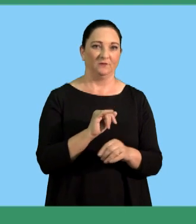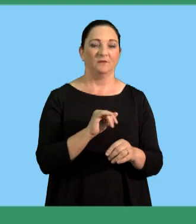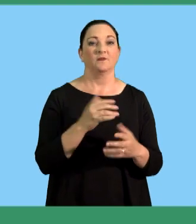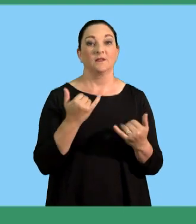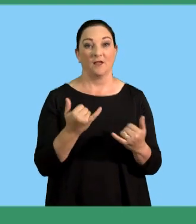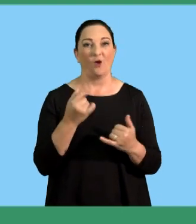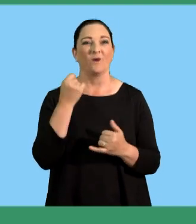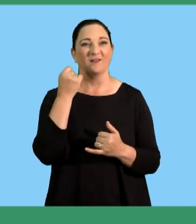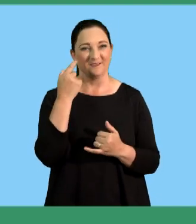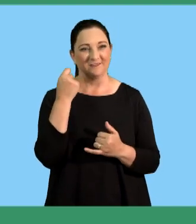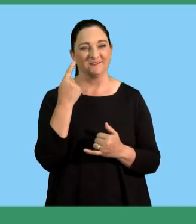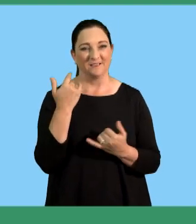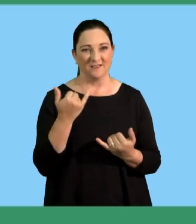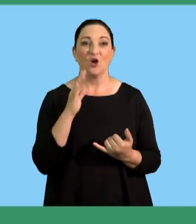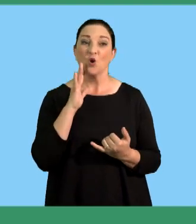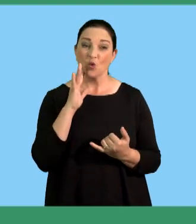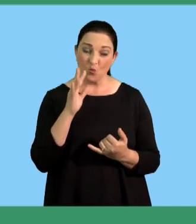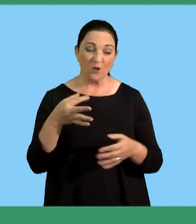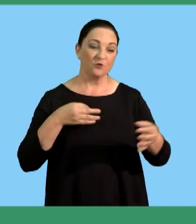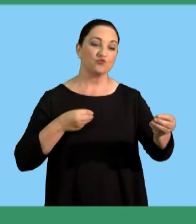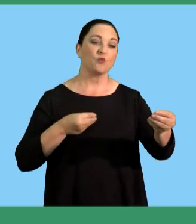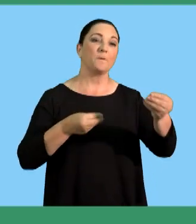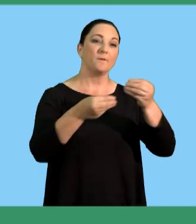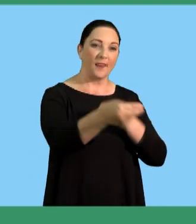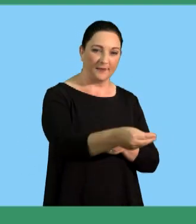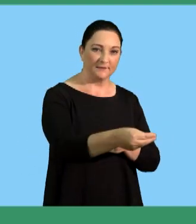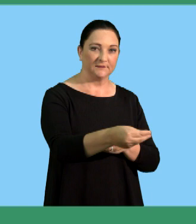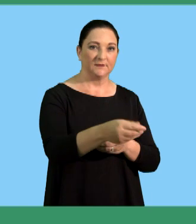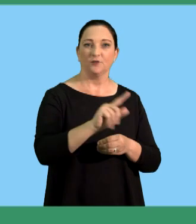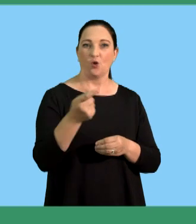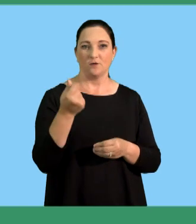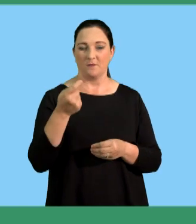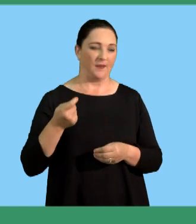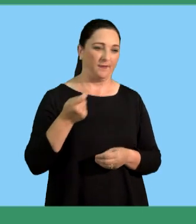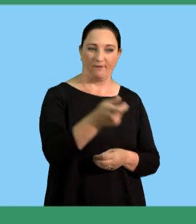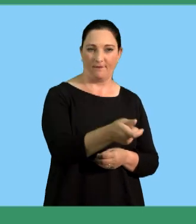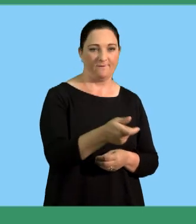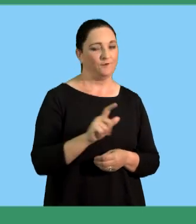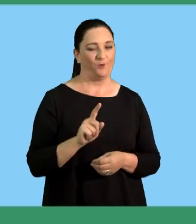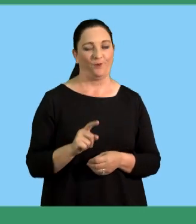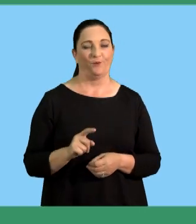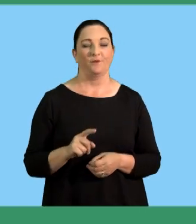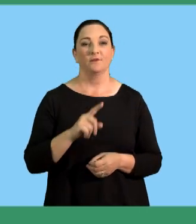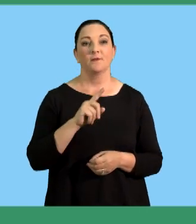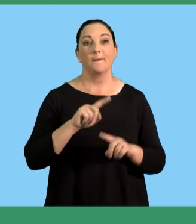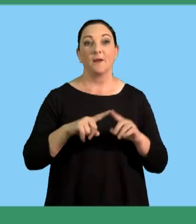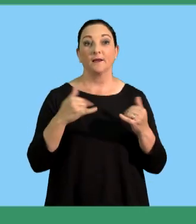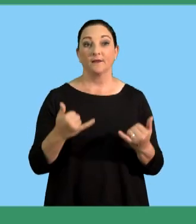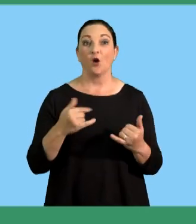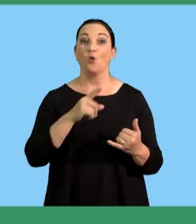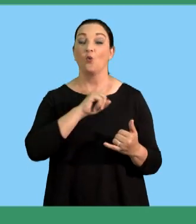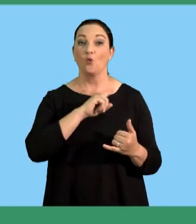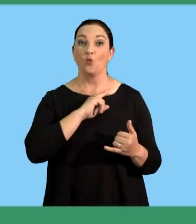now the understanding that now there will be replacement of the goods instead of reimbursing. This is because